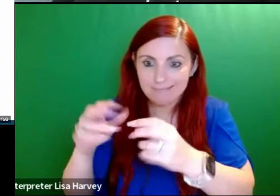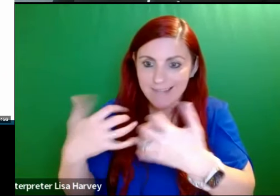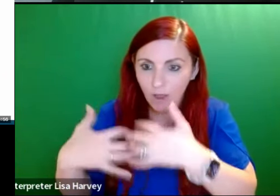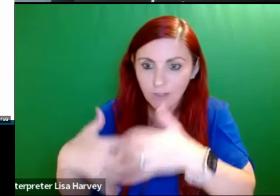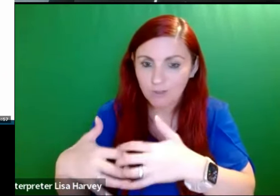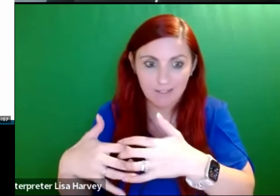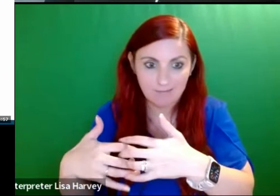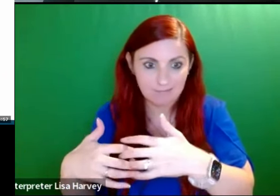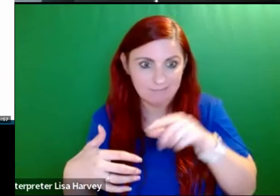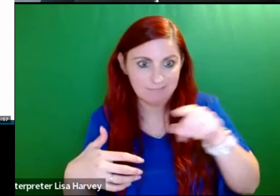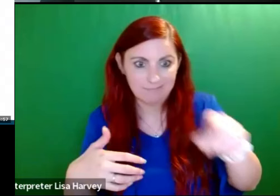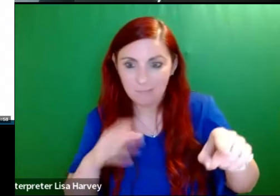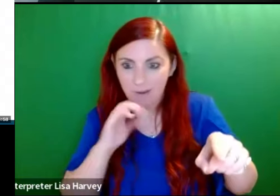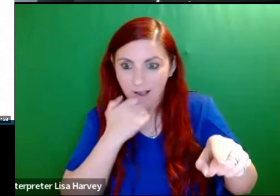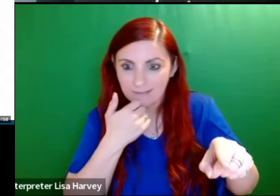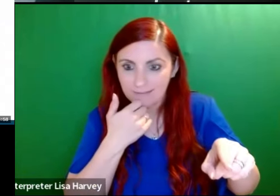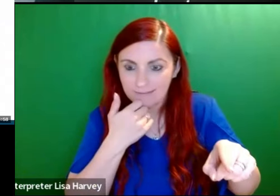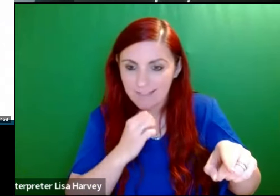so